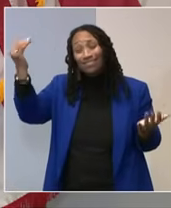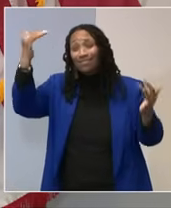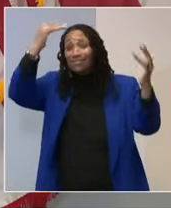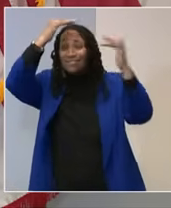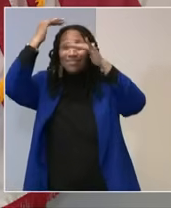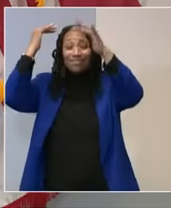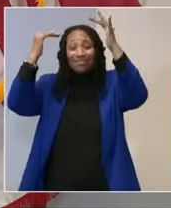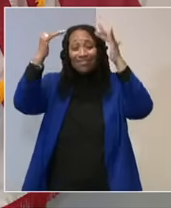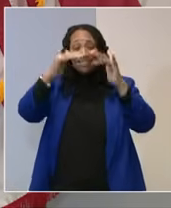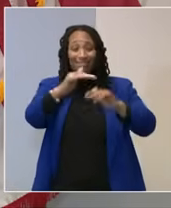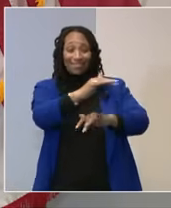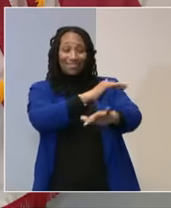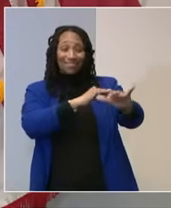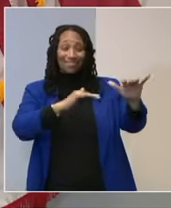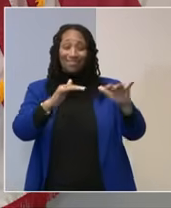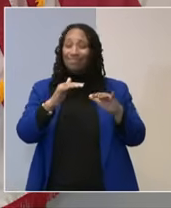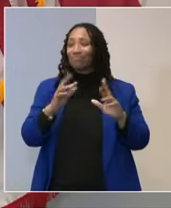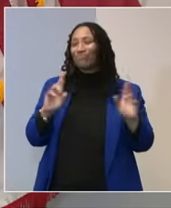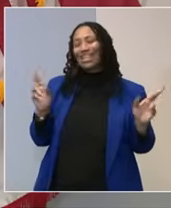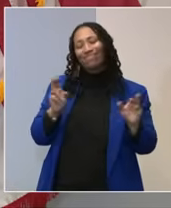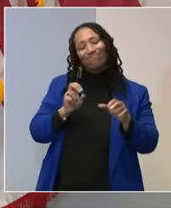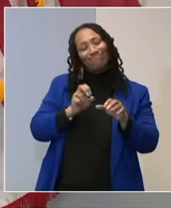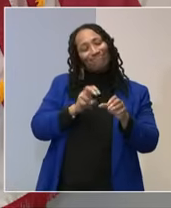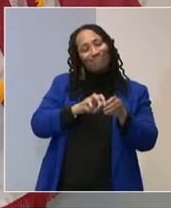done, and it's time.